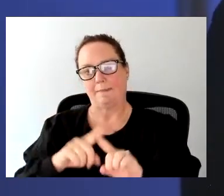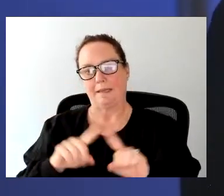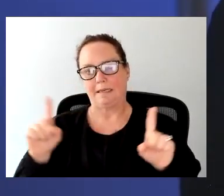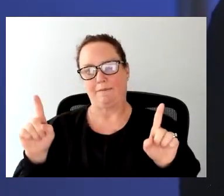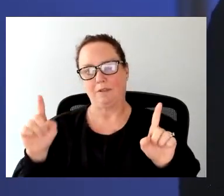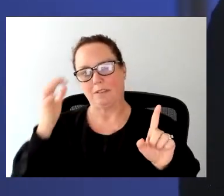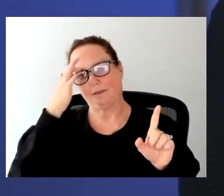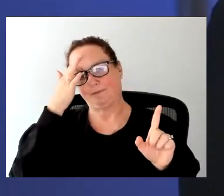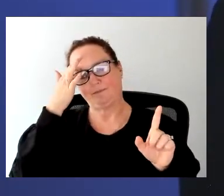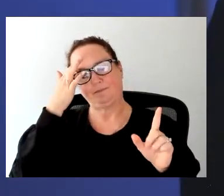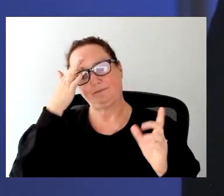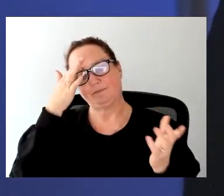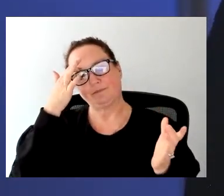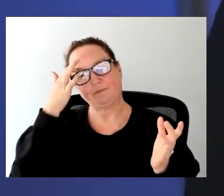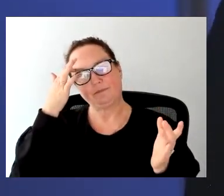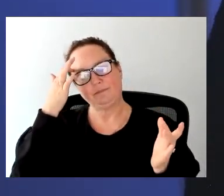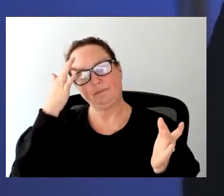are